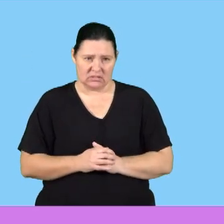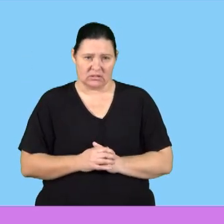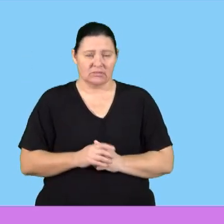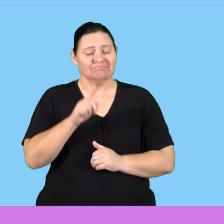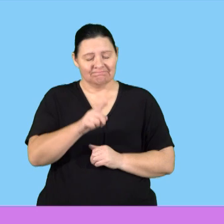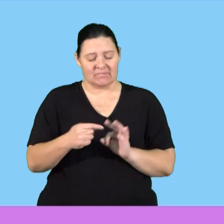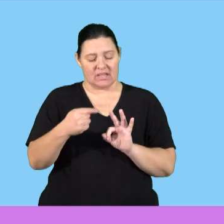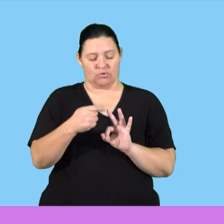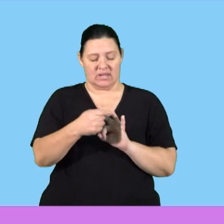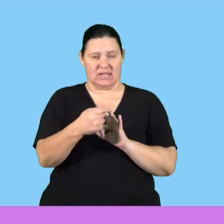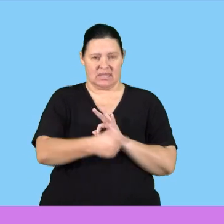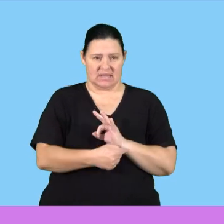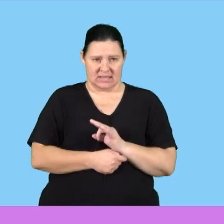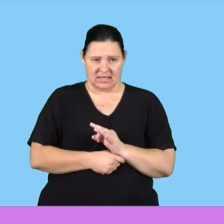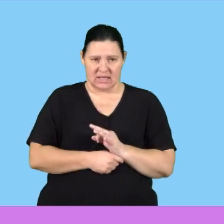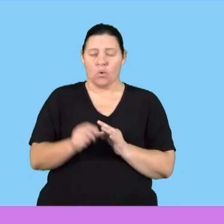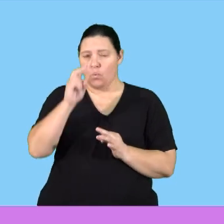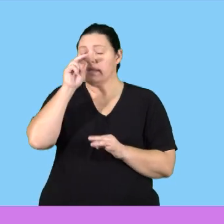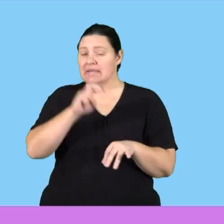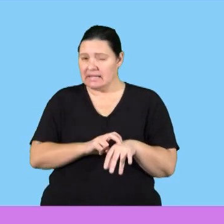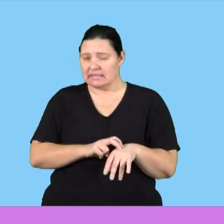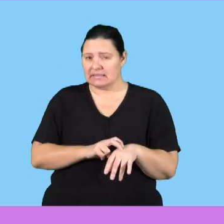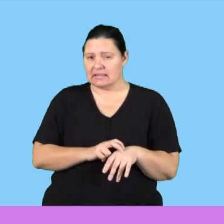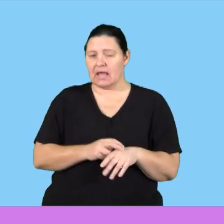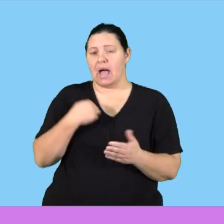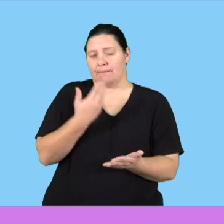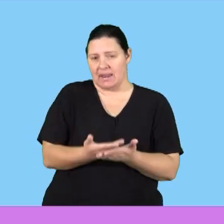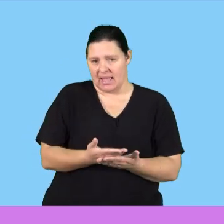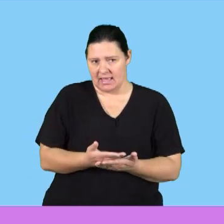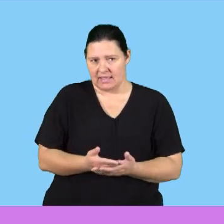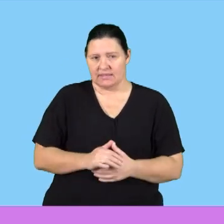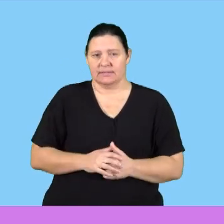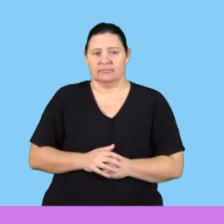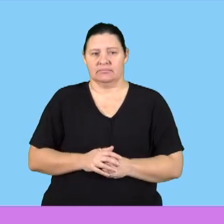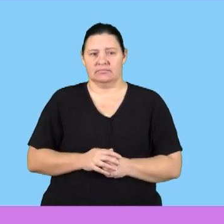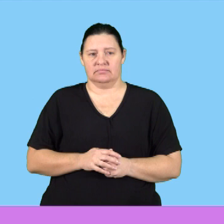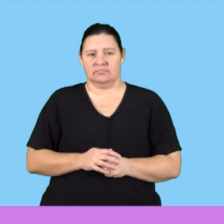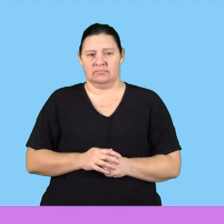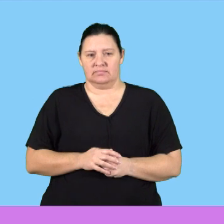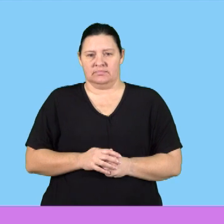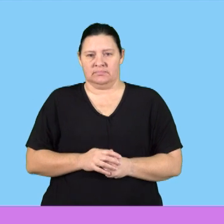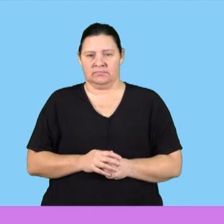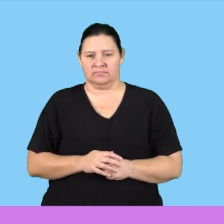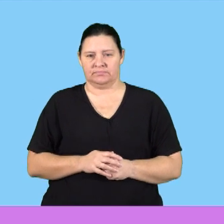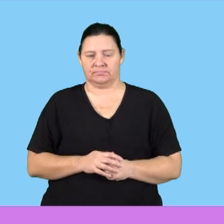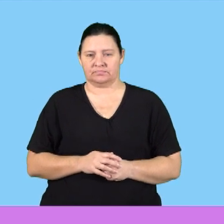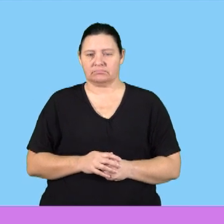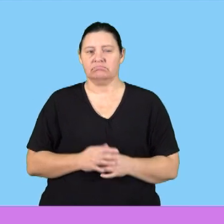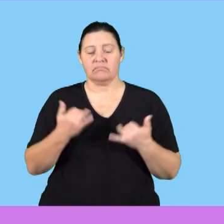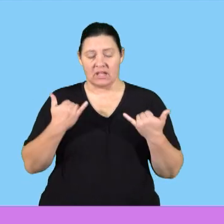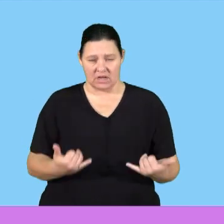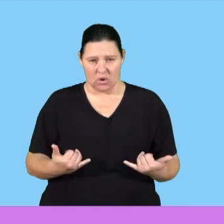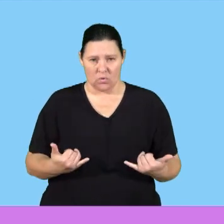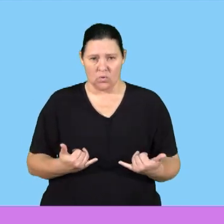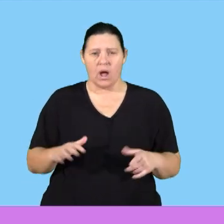percentage. These are the three concepts that we need to apply in this section. Okay,